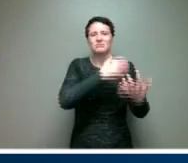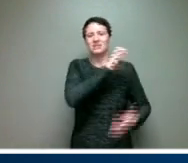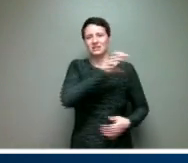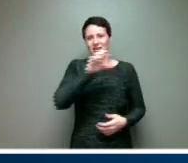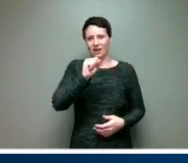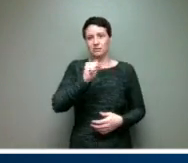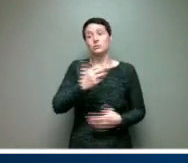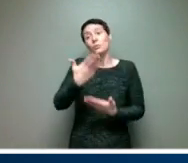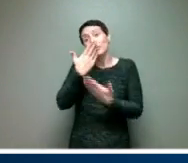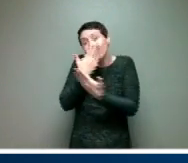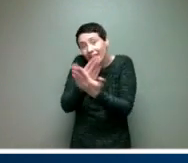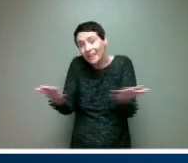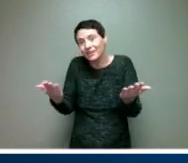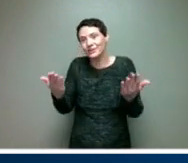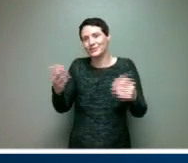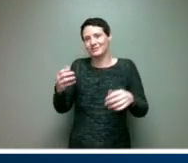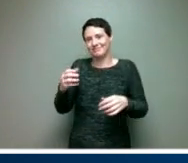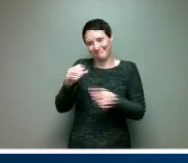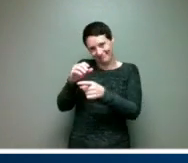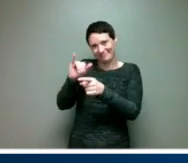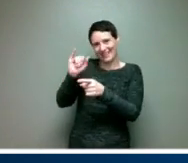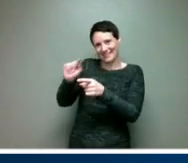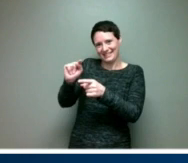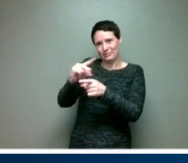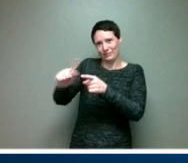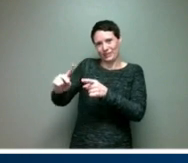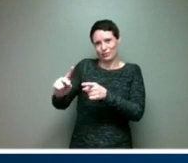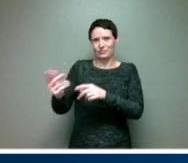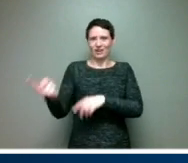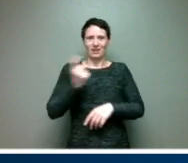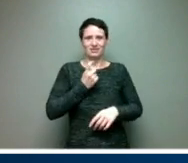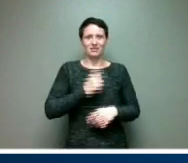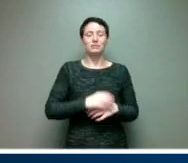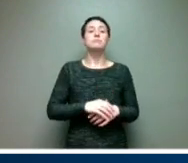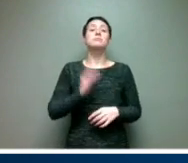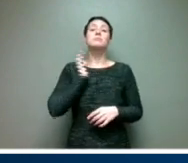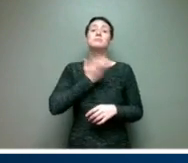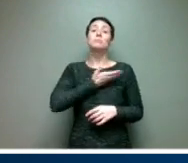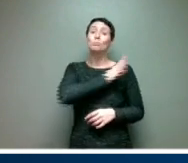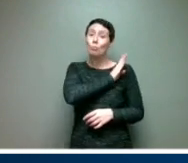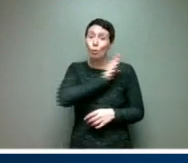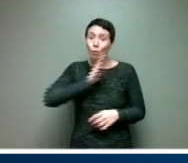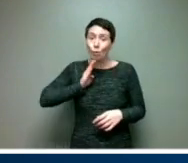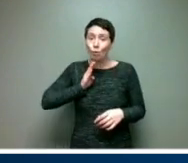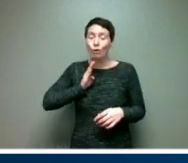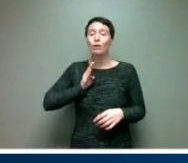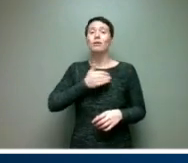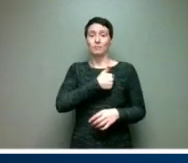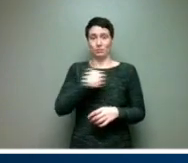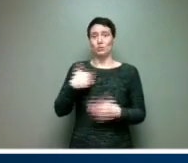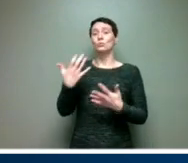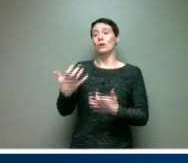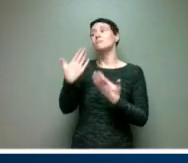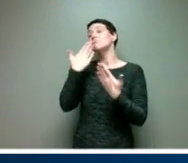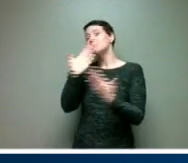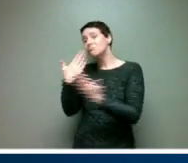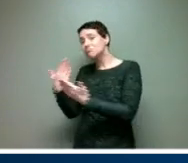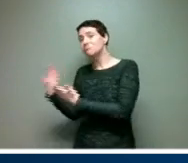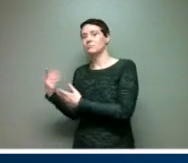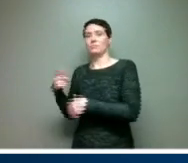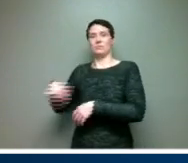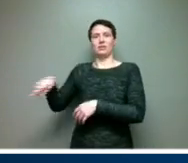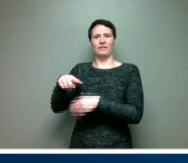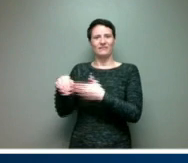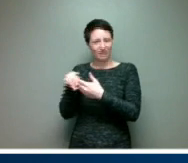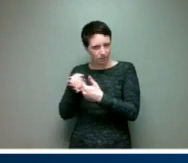you. That's an awesome question. And our board, I want to say thank you to our board members who've allowed flexibility.